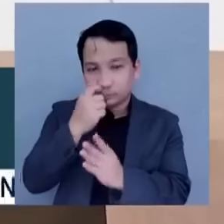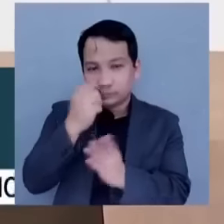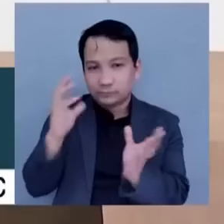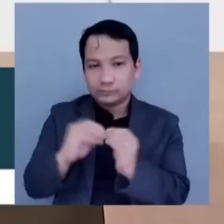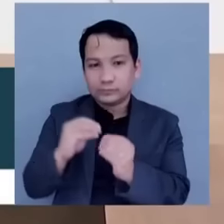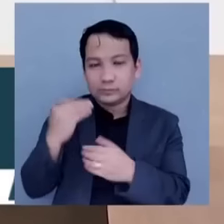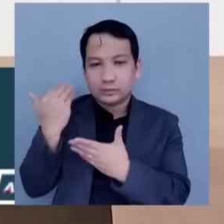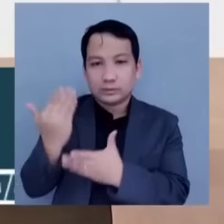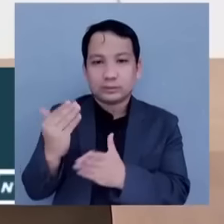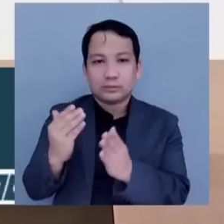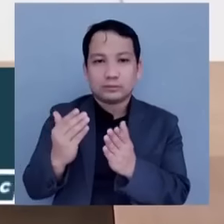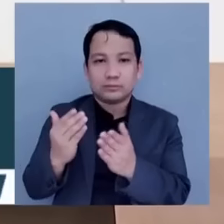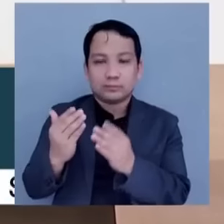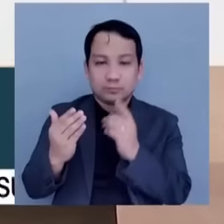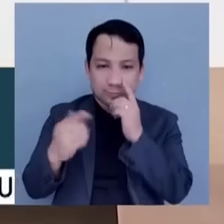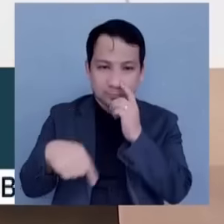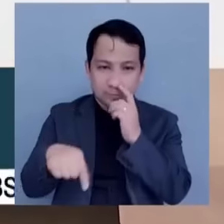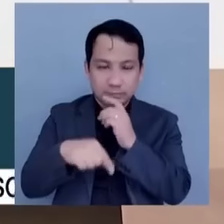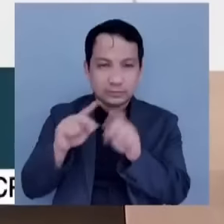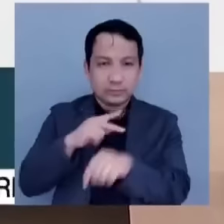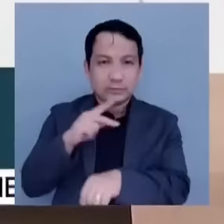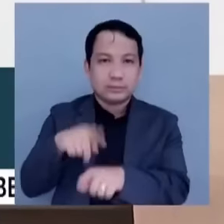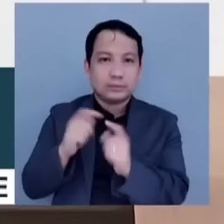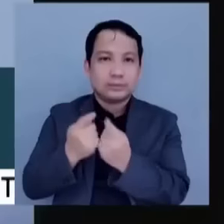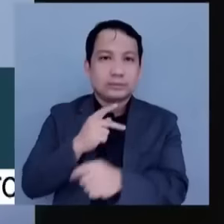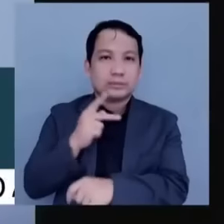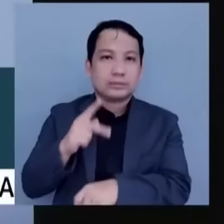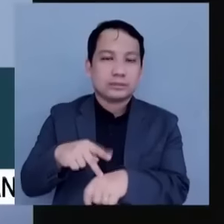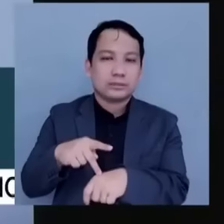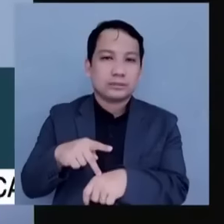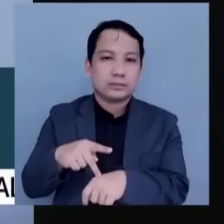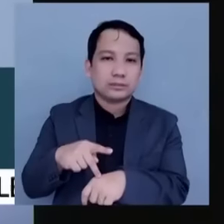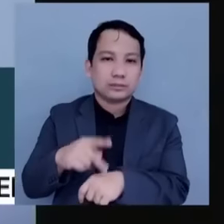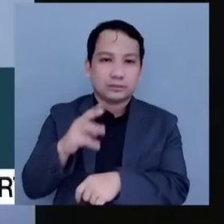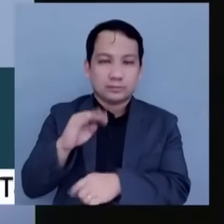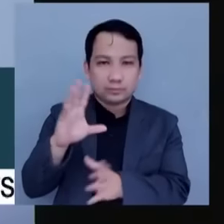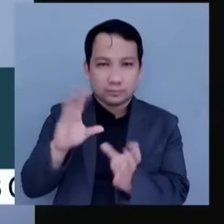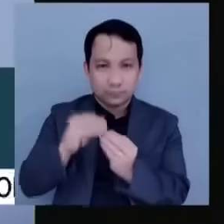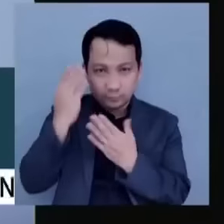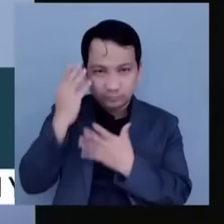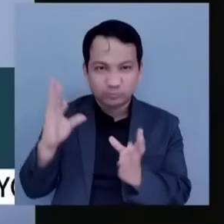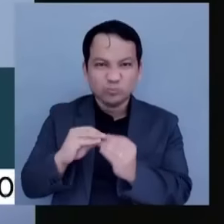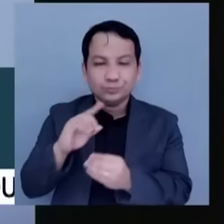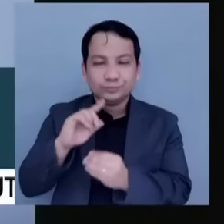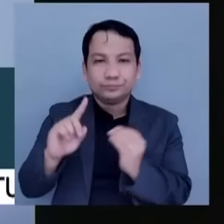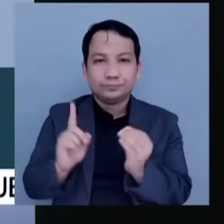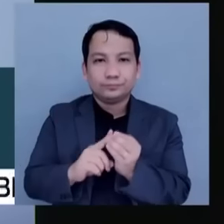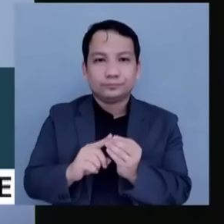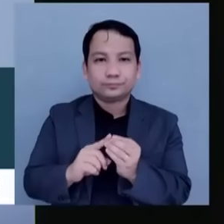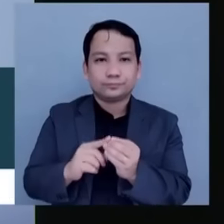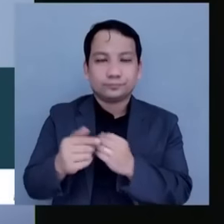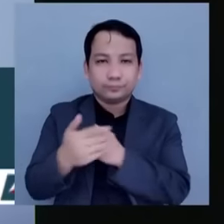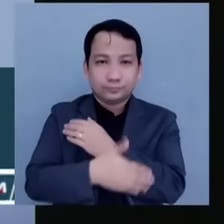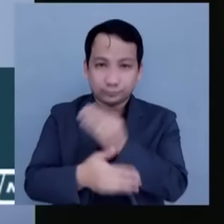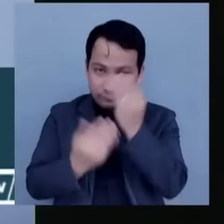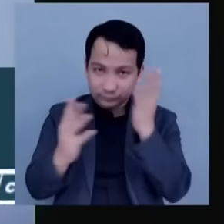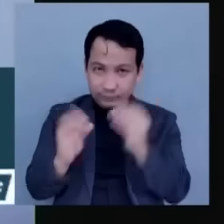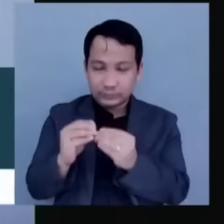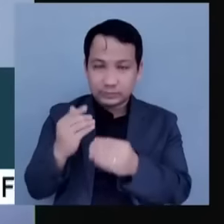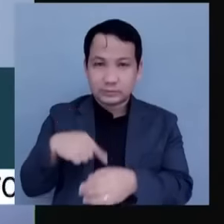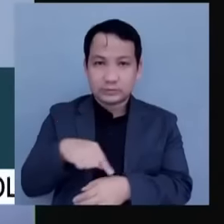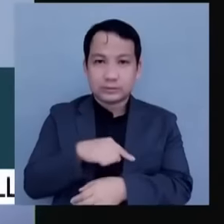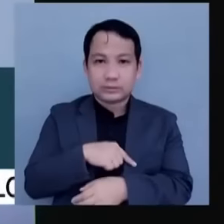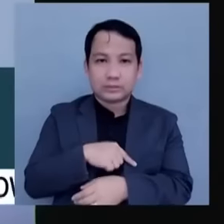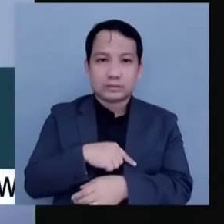the arrival of Team Philippines. MNPA personnel were seen putting up more posters of the country's Olympians along the streets of